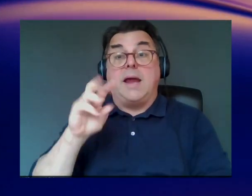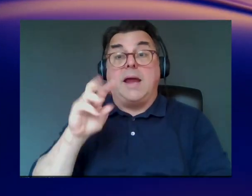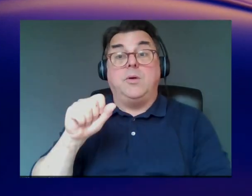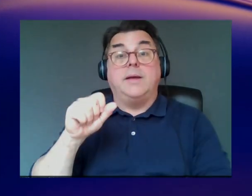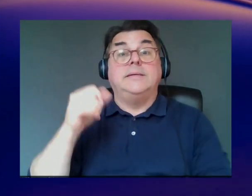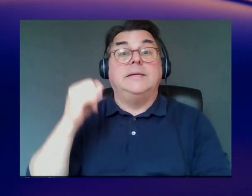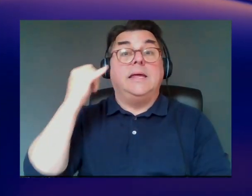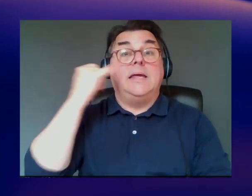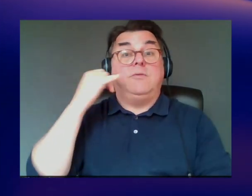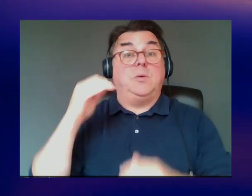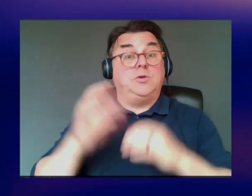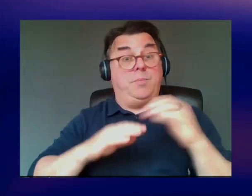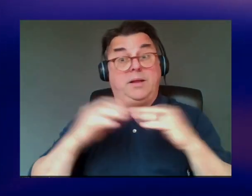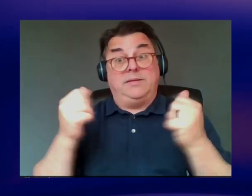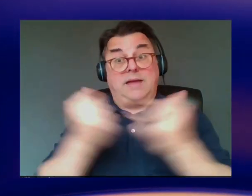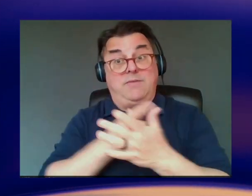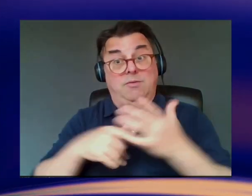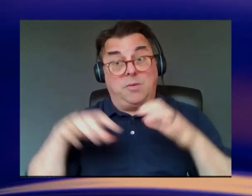So